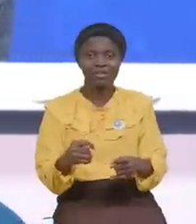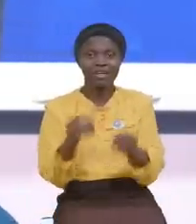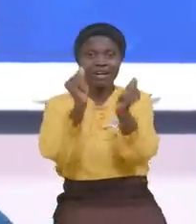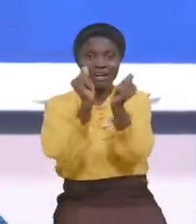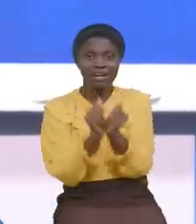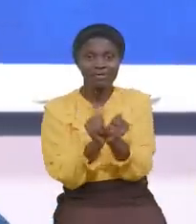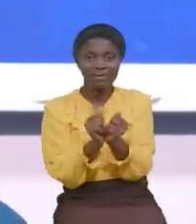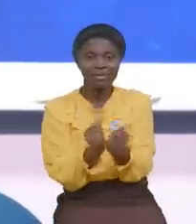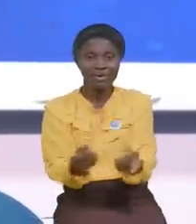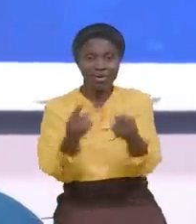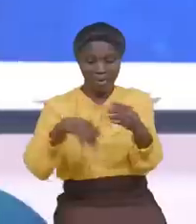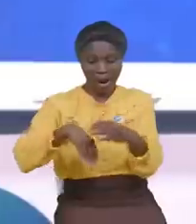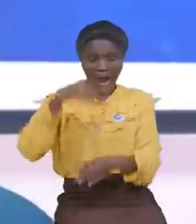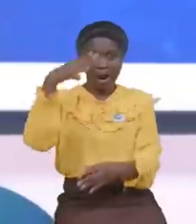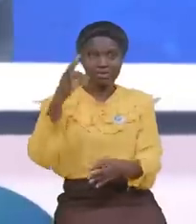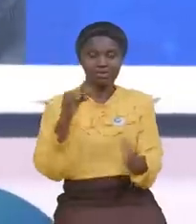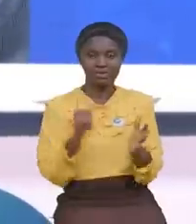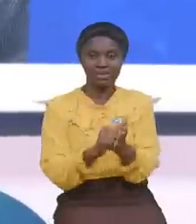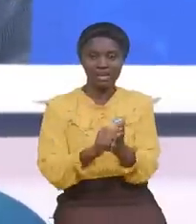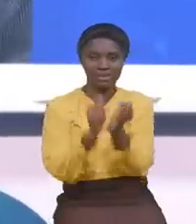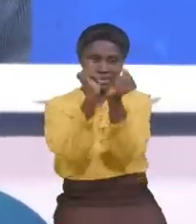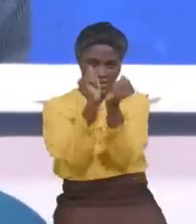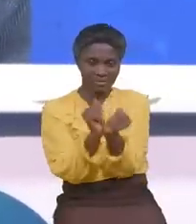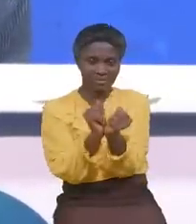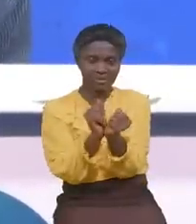coming out of that captivity.